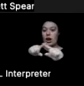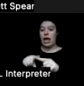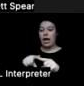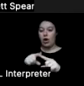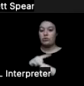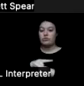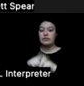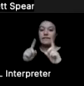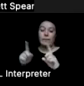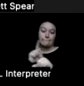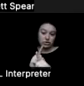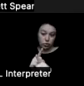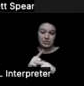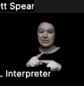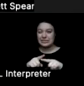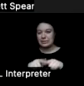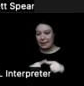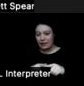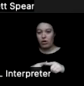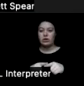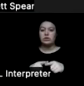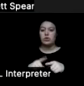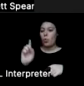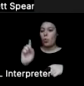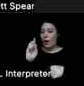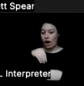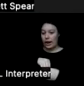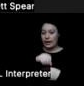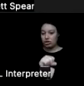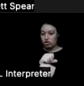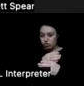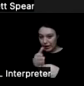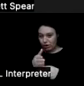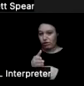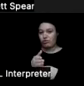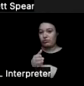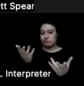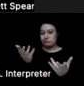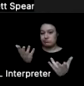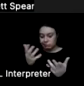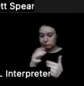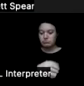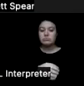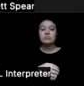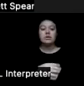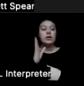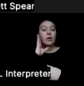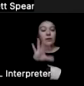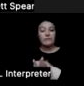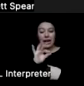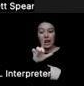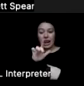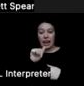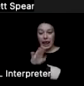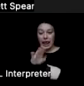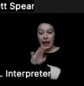career. What I'll talk most about is developing a strong lab structure, and we find this to be very important. And later in the presentation,